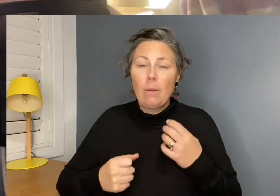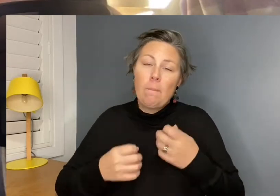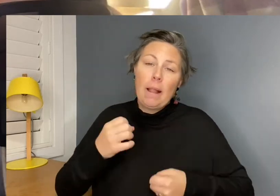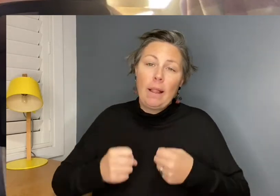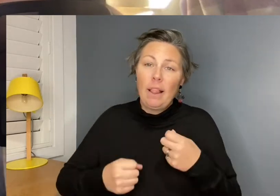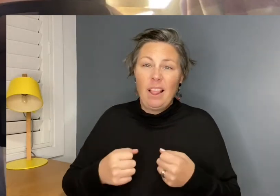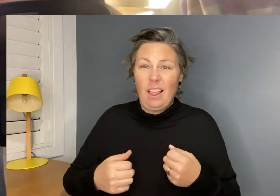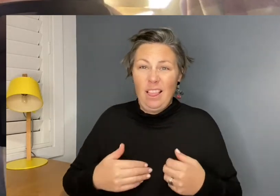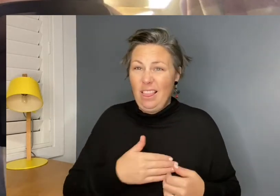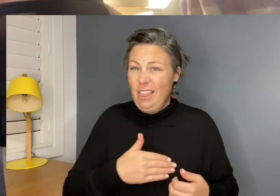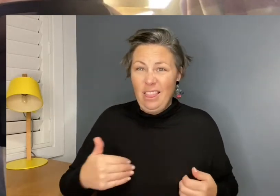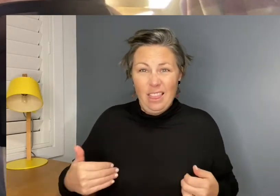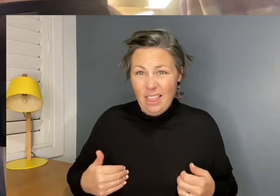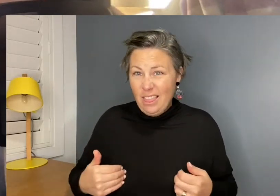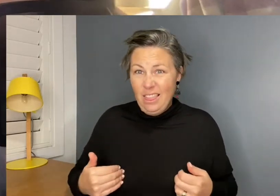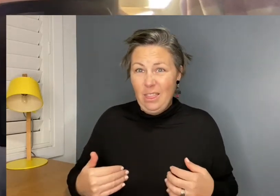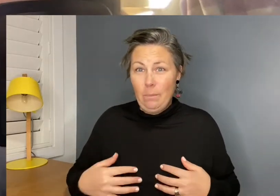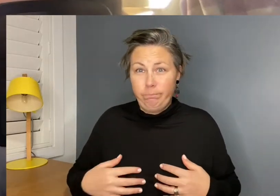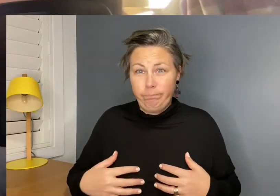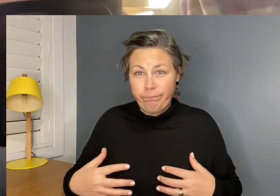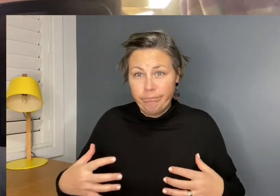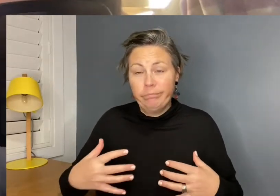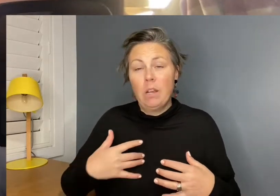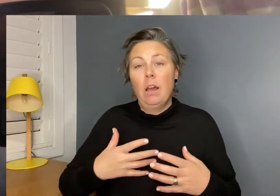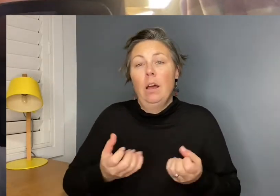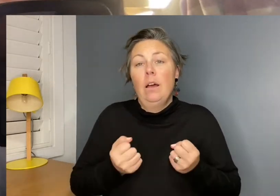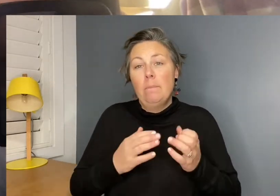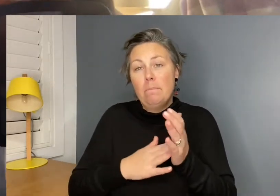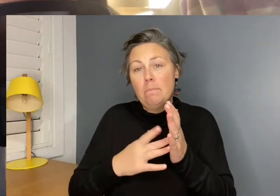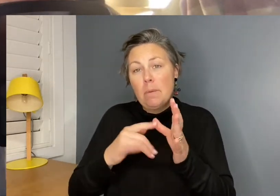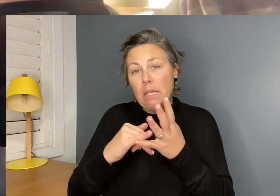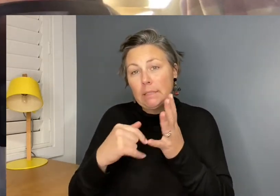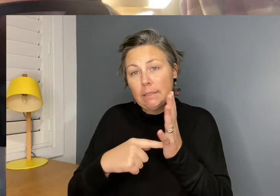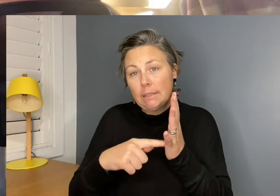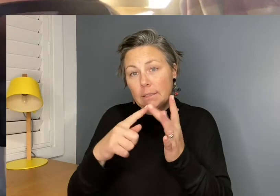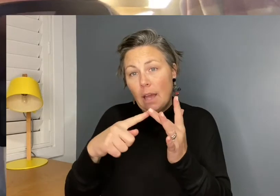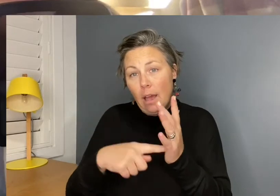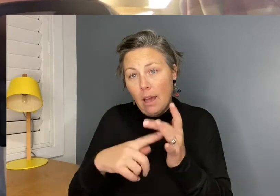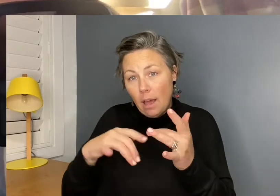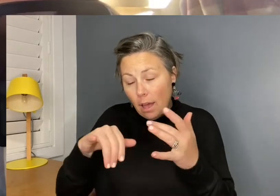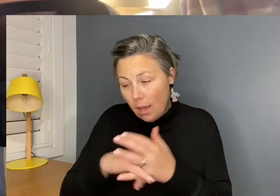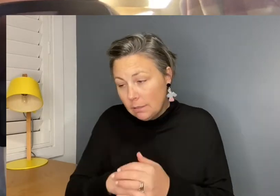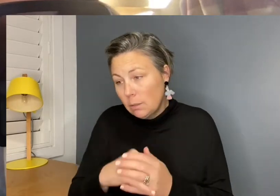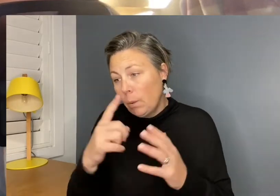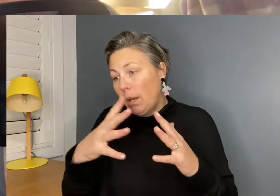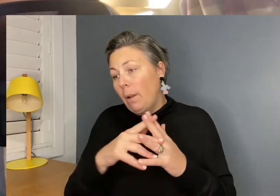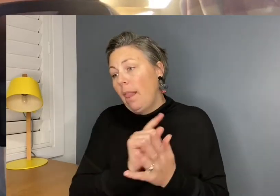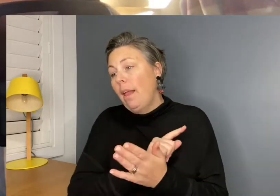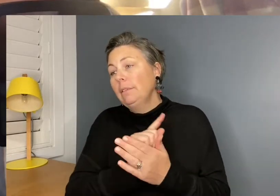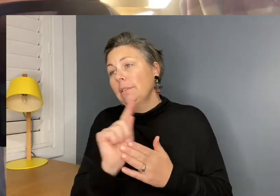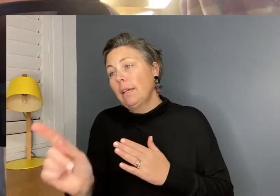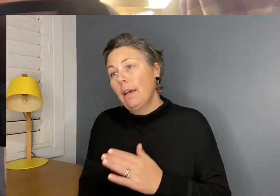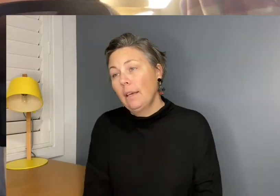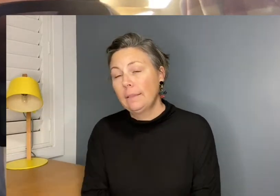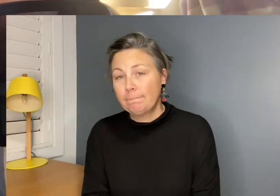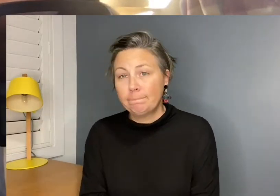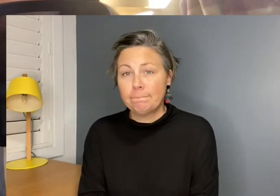drinking enough. Then I ended up with mastitis the following week. And